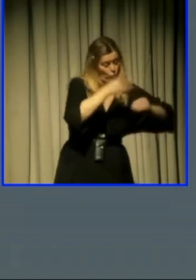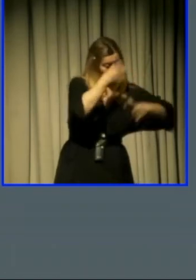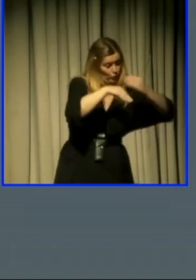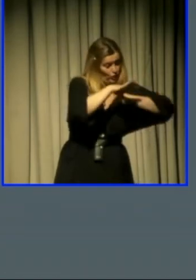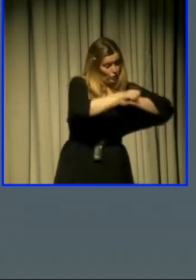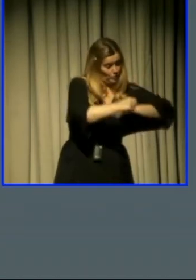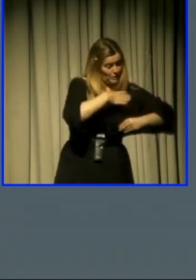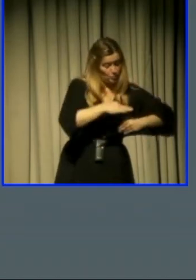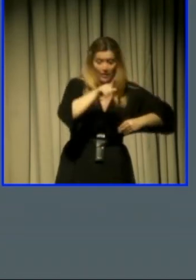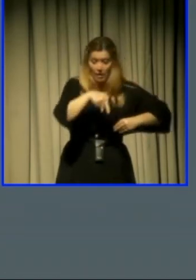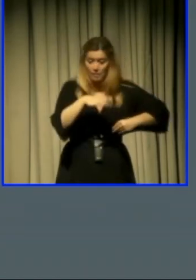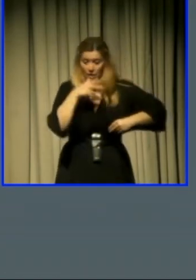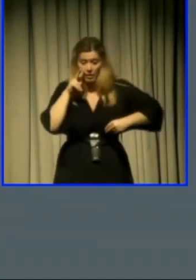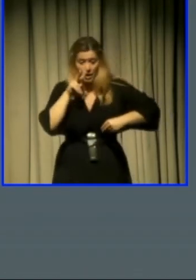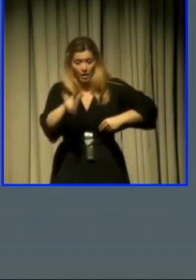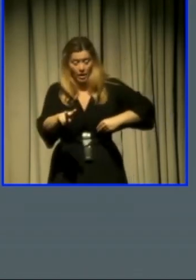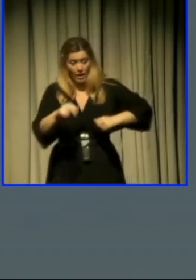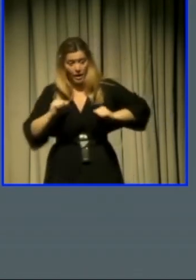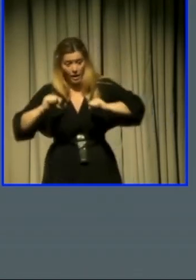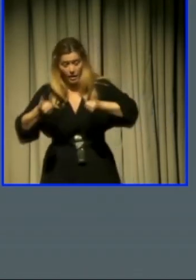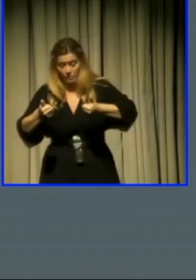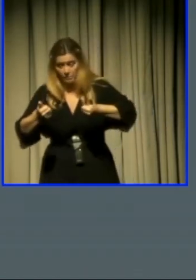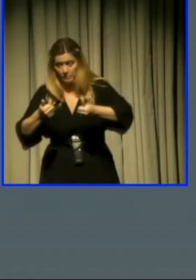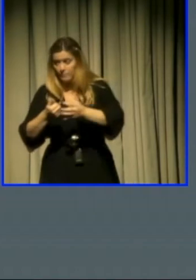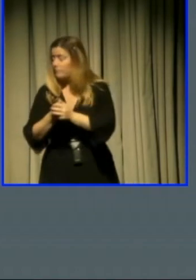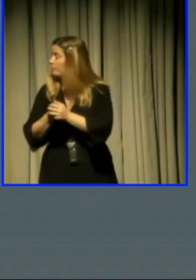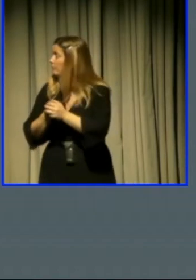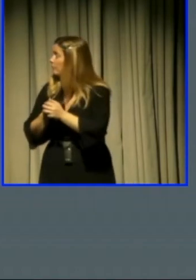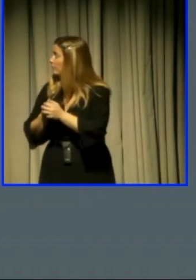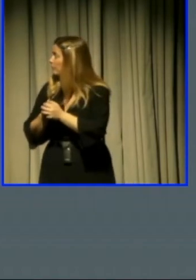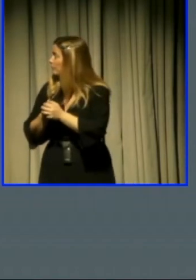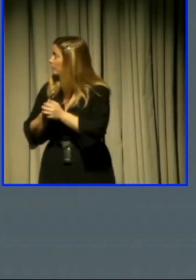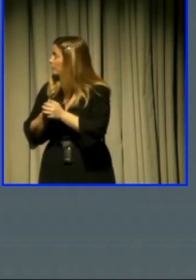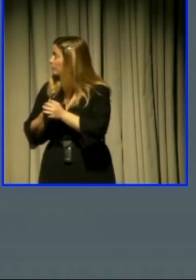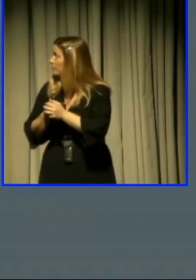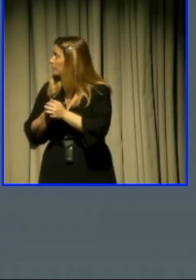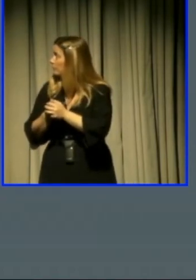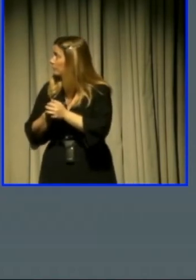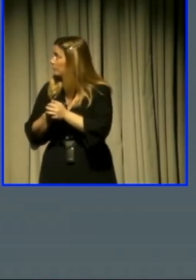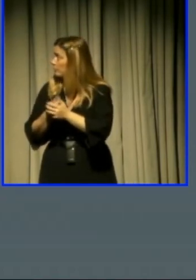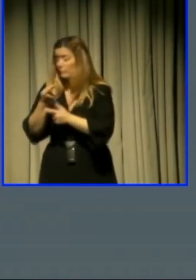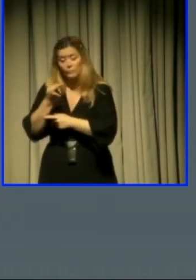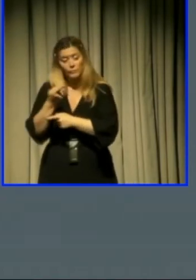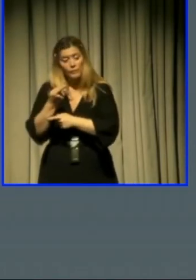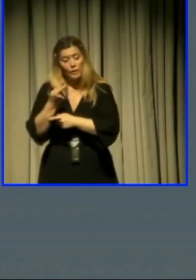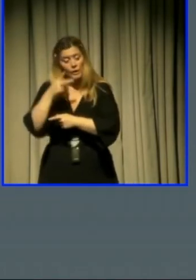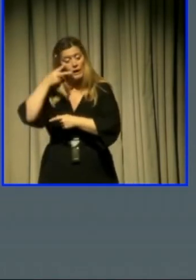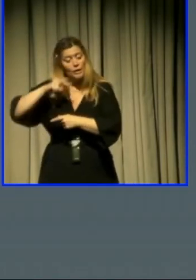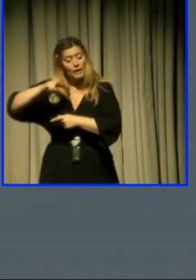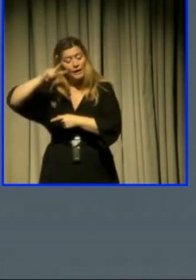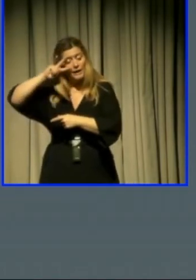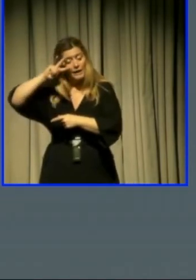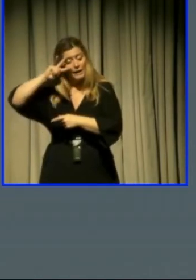uptick in digital possessions. And I think we've all seen in the headlines how NFTs has